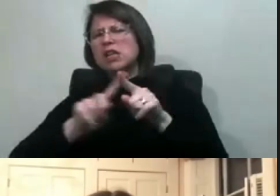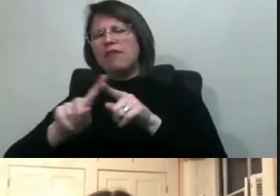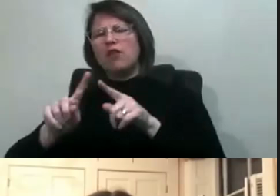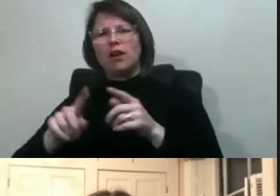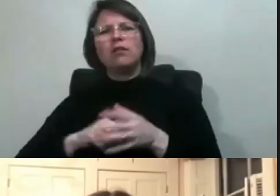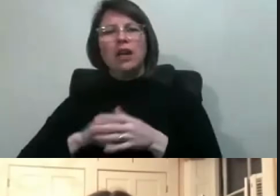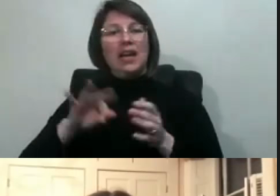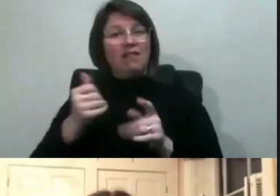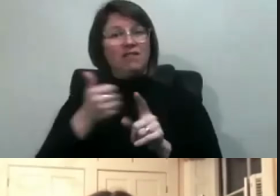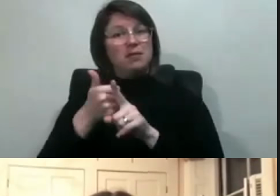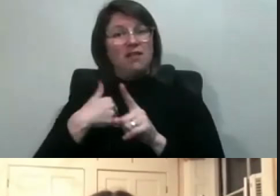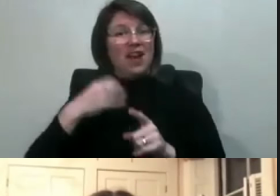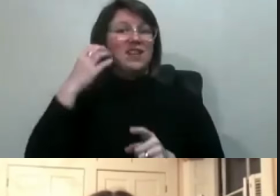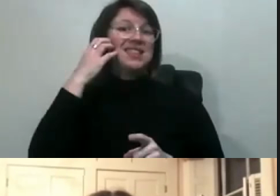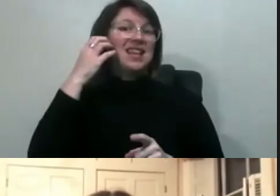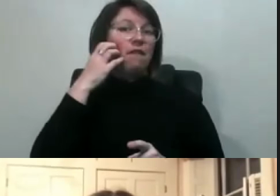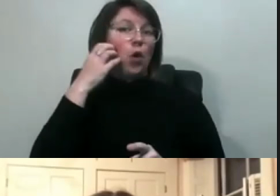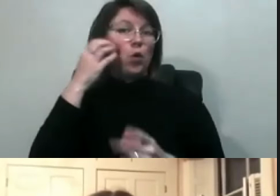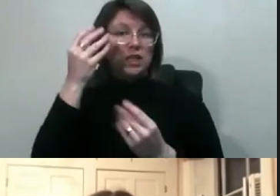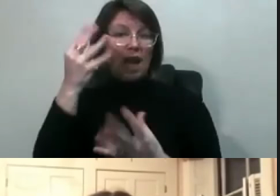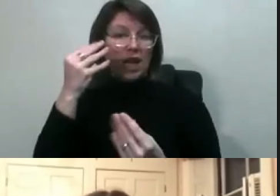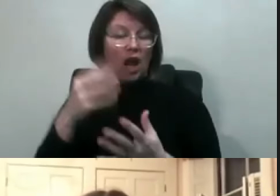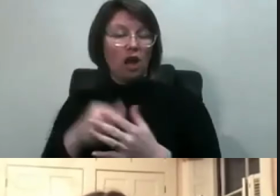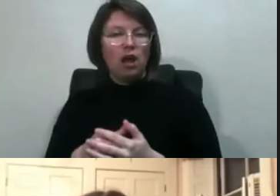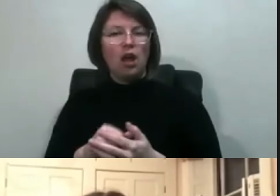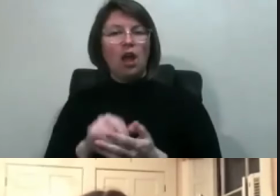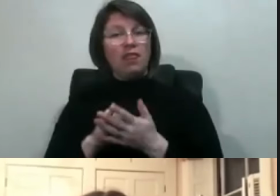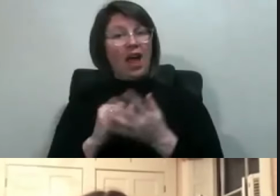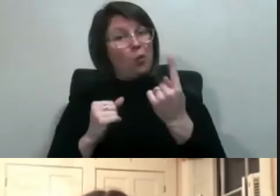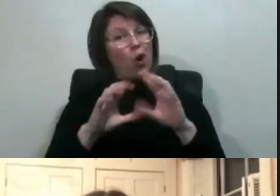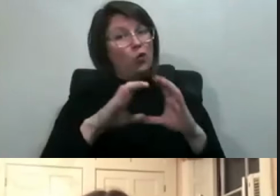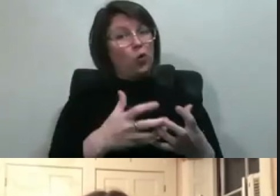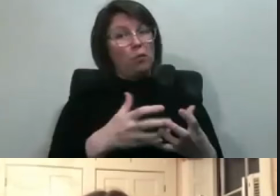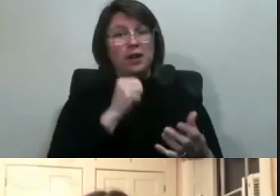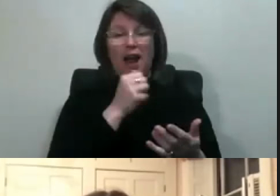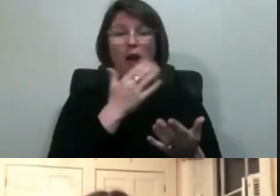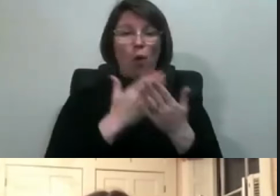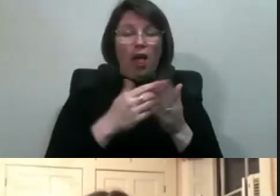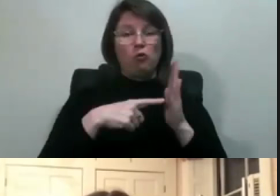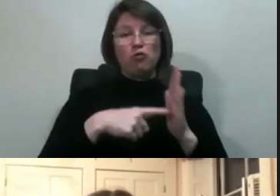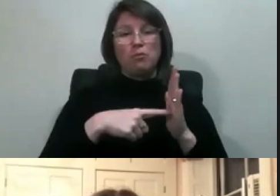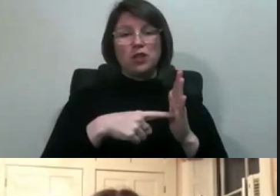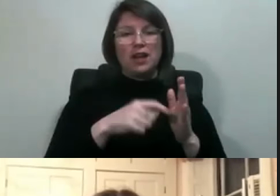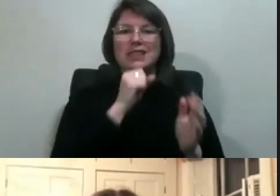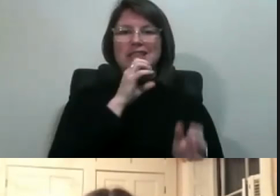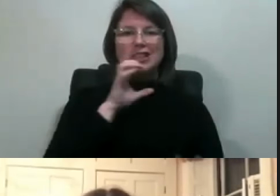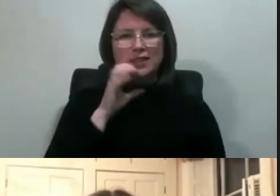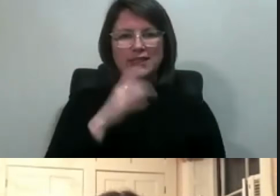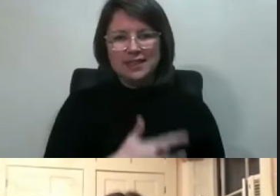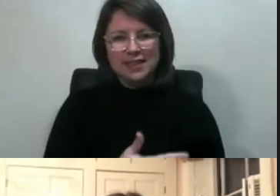data. Now, whether that's, I know one of the groups that's not necessarily well represented in that group is the seniors. So that is